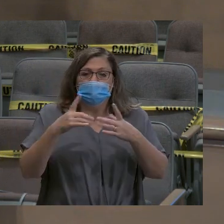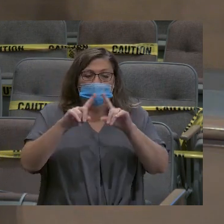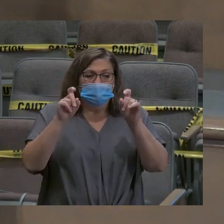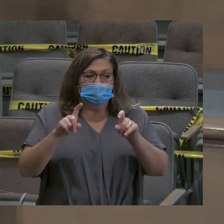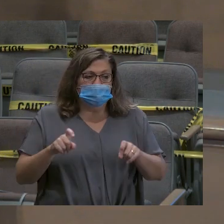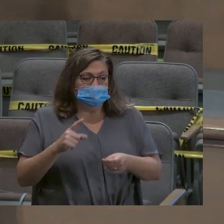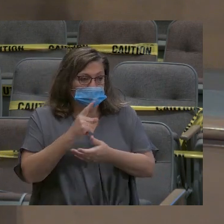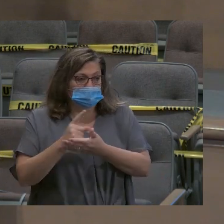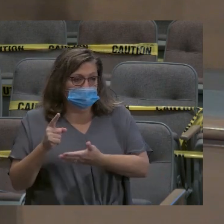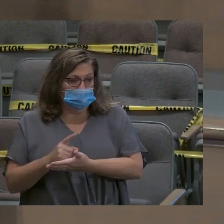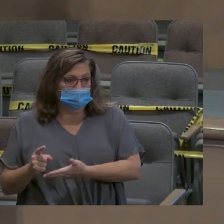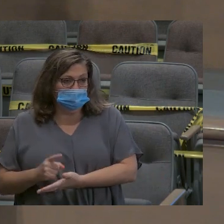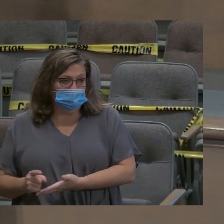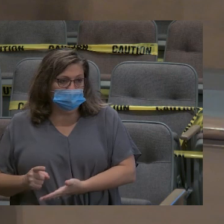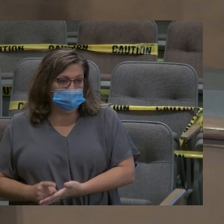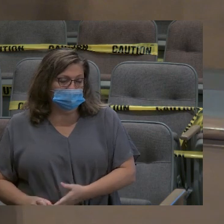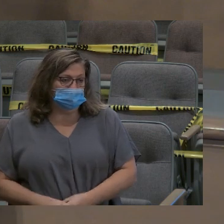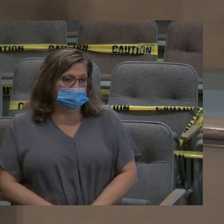weekly